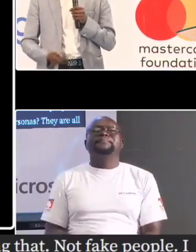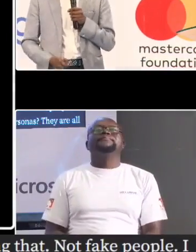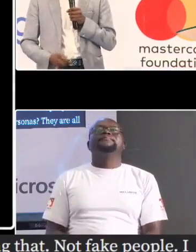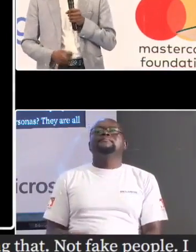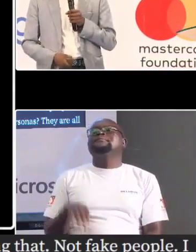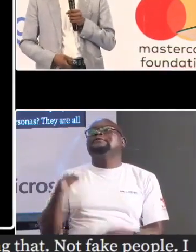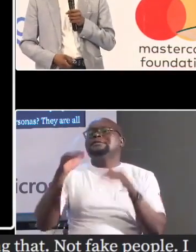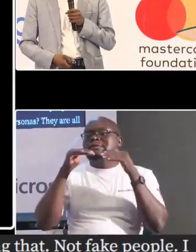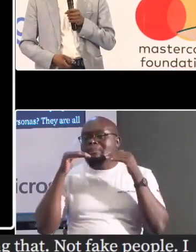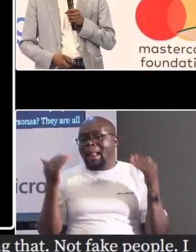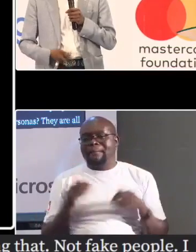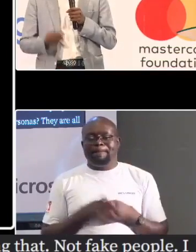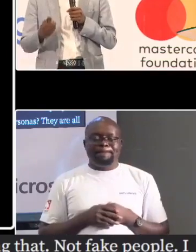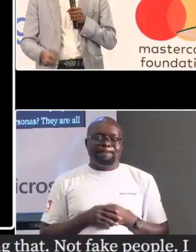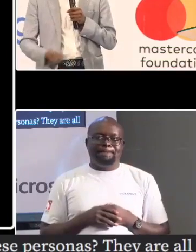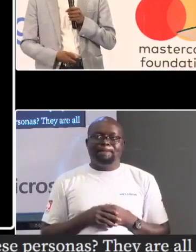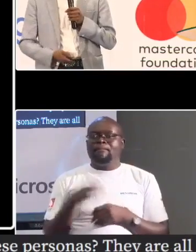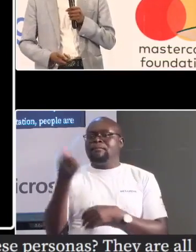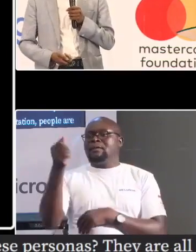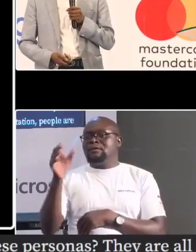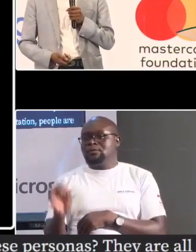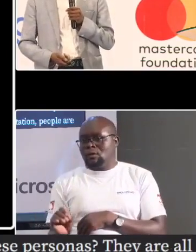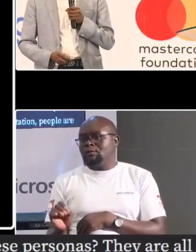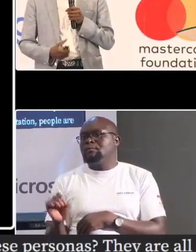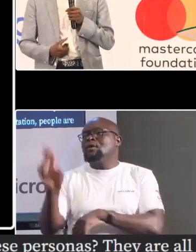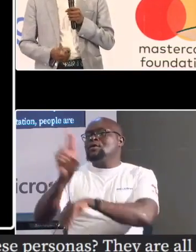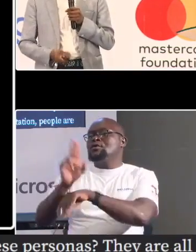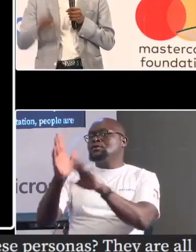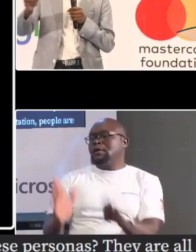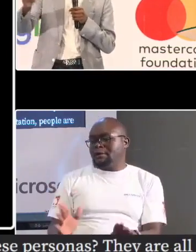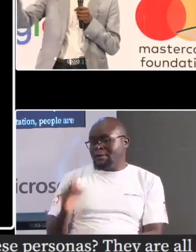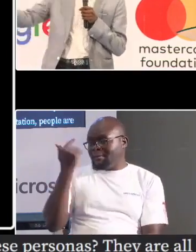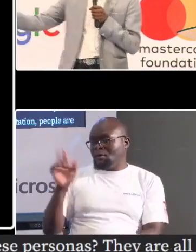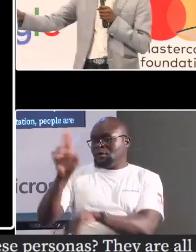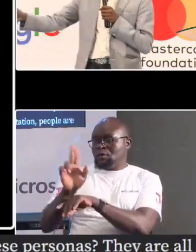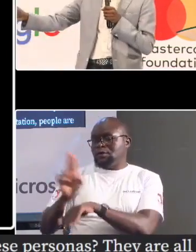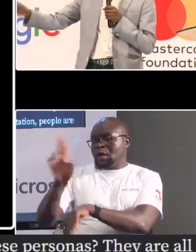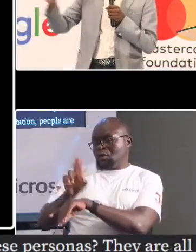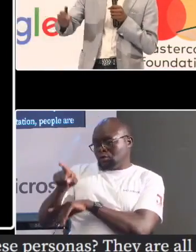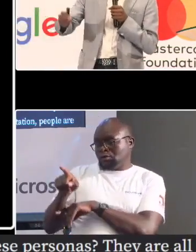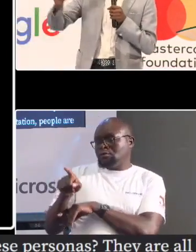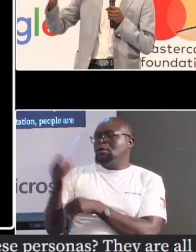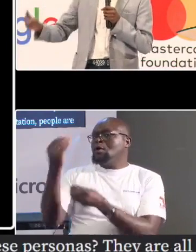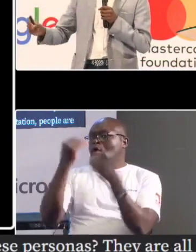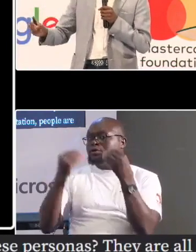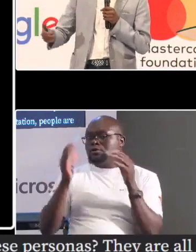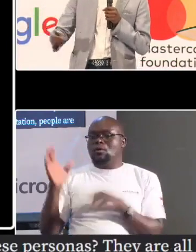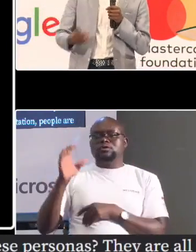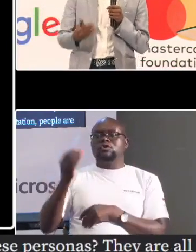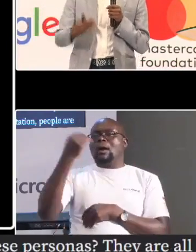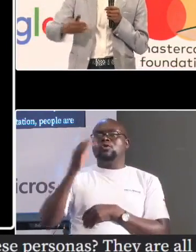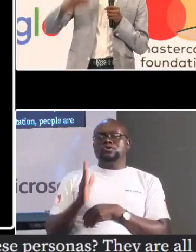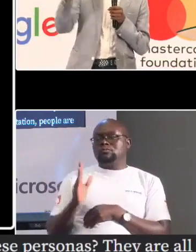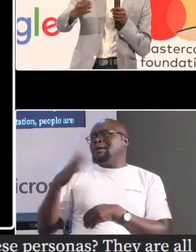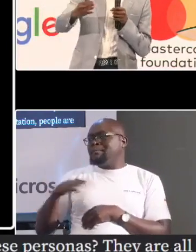just smiling. Stop calling people users, because users use, consumers consume,